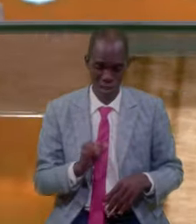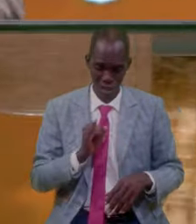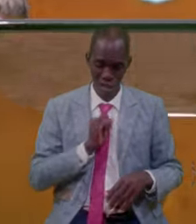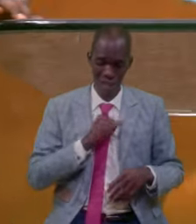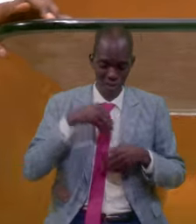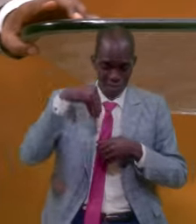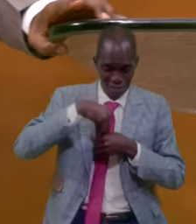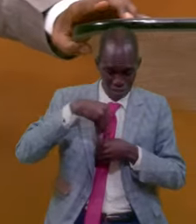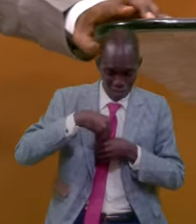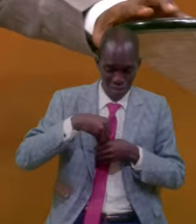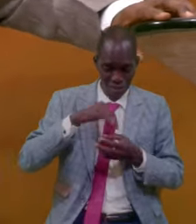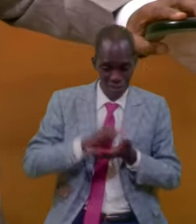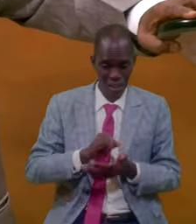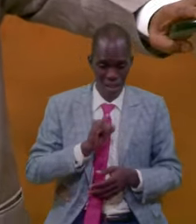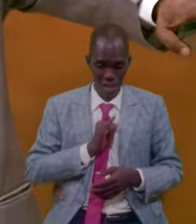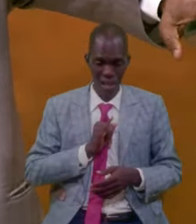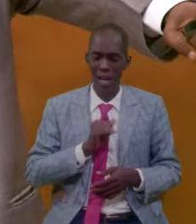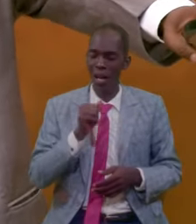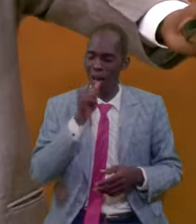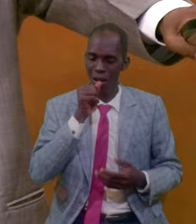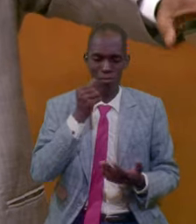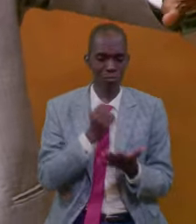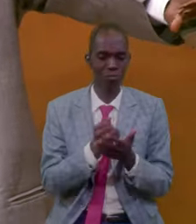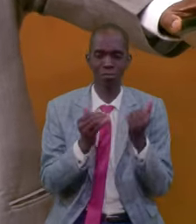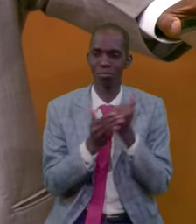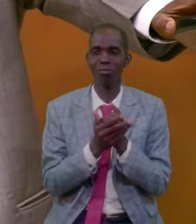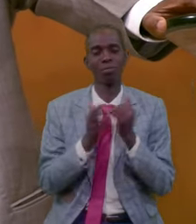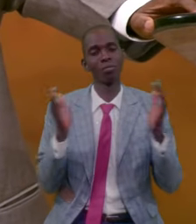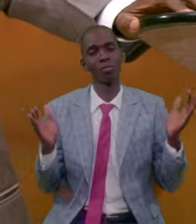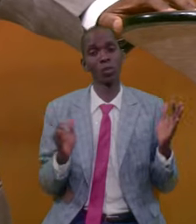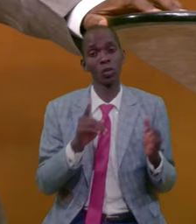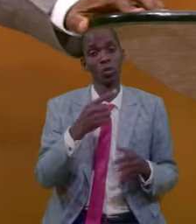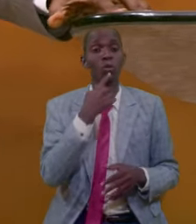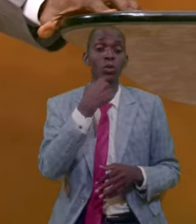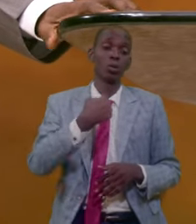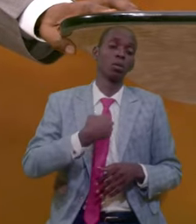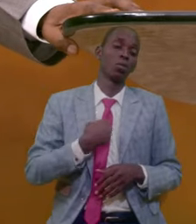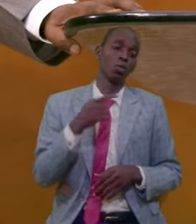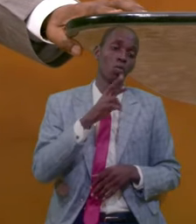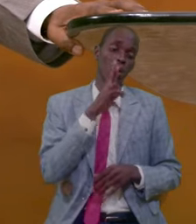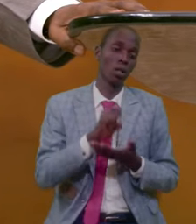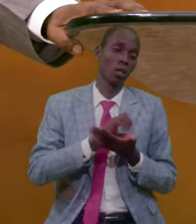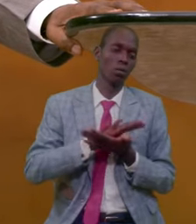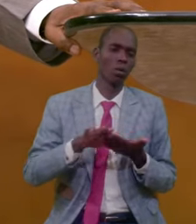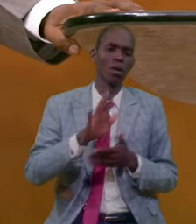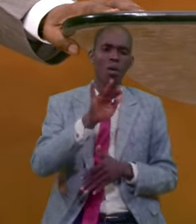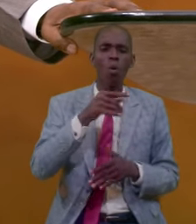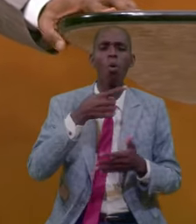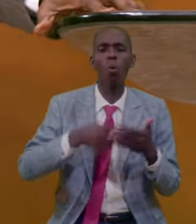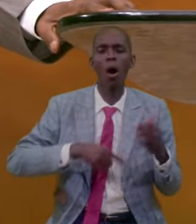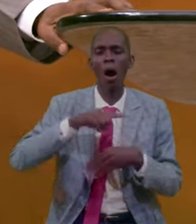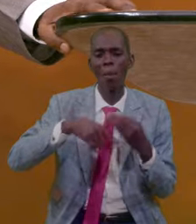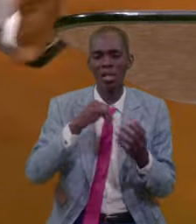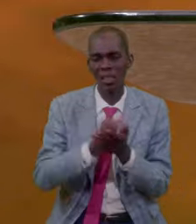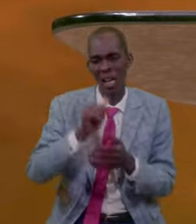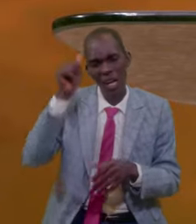I am crucified. Tell me you're sanctified. How about the Adamic nation? Has that been